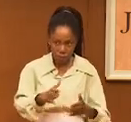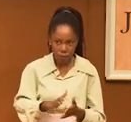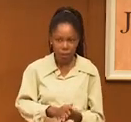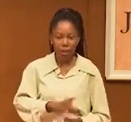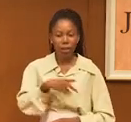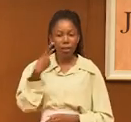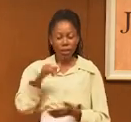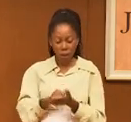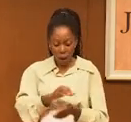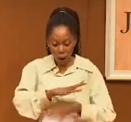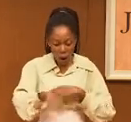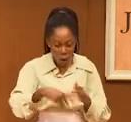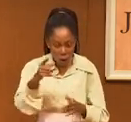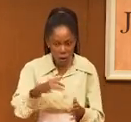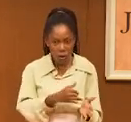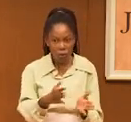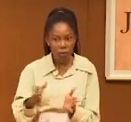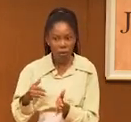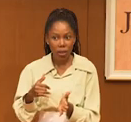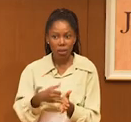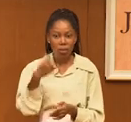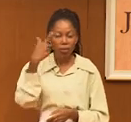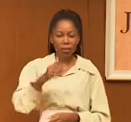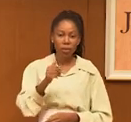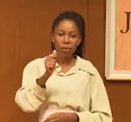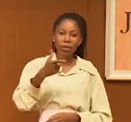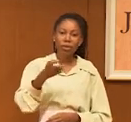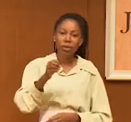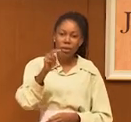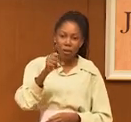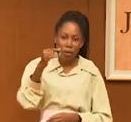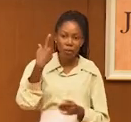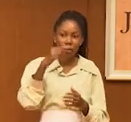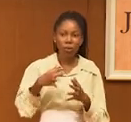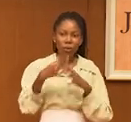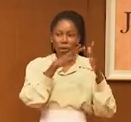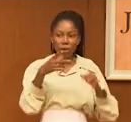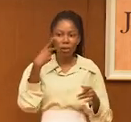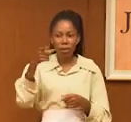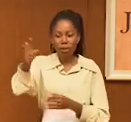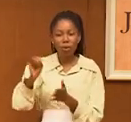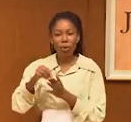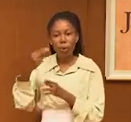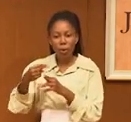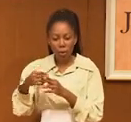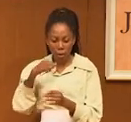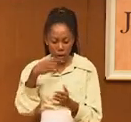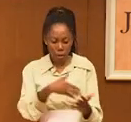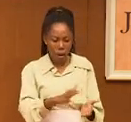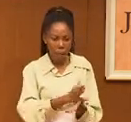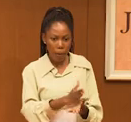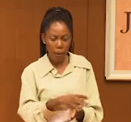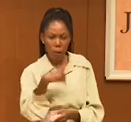to know that all those processes that he was going through, even the Canada, whatever he was going through, my name was not there. He was just processing it on his